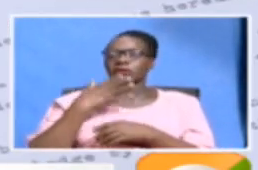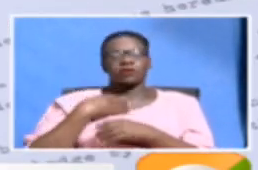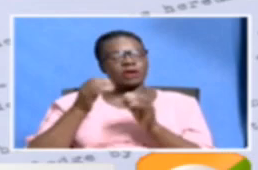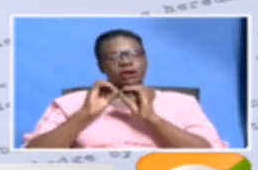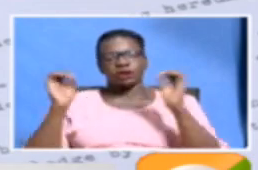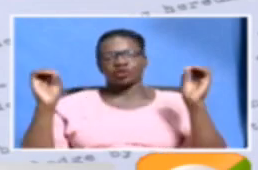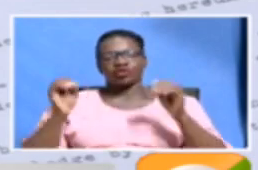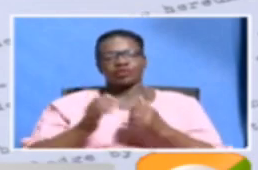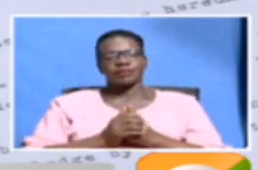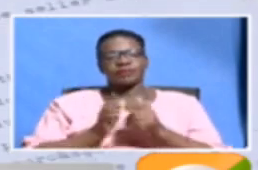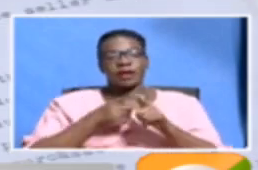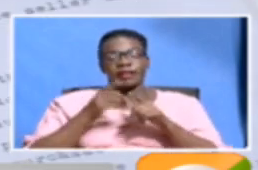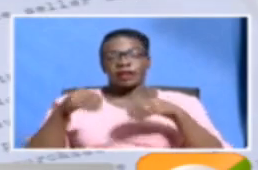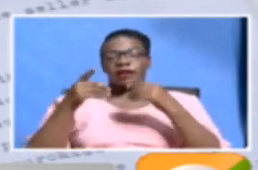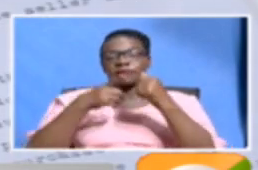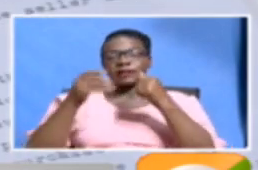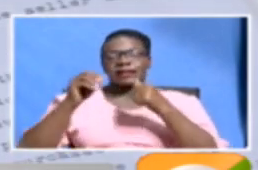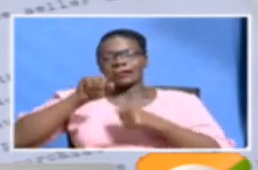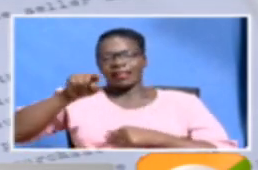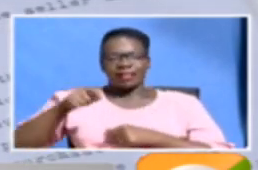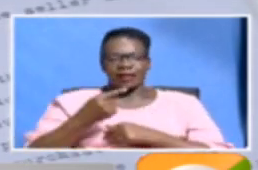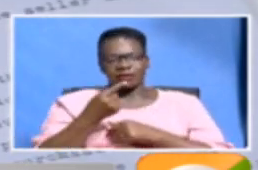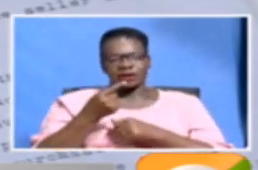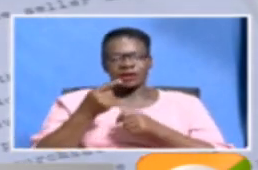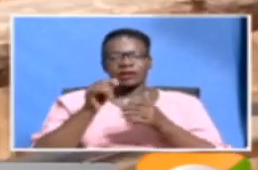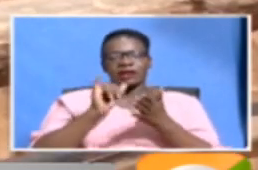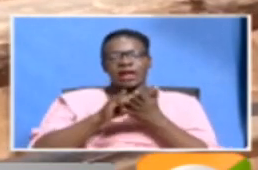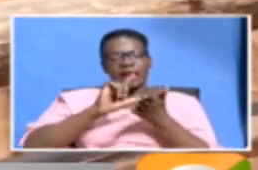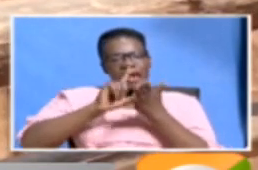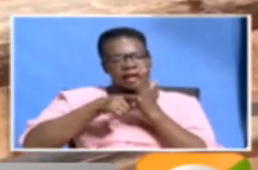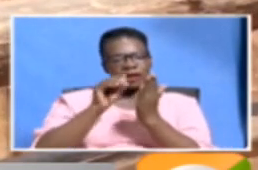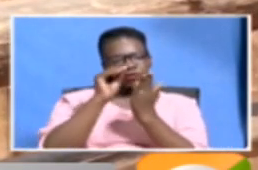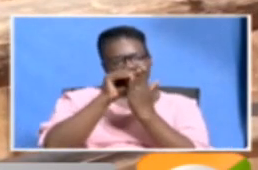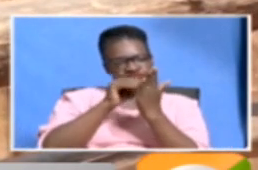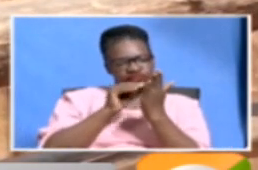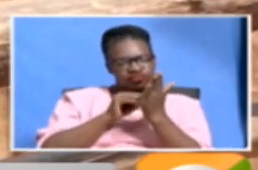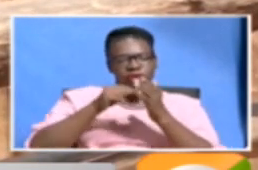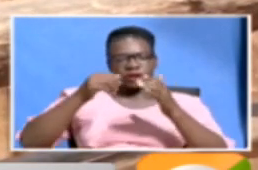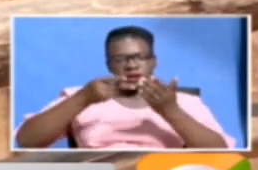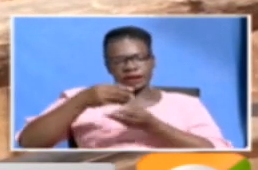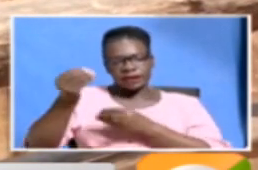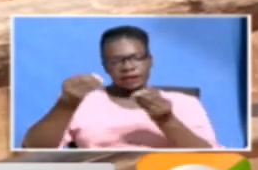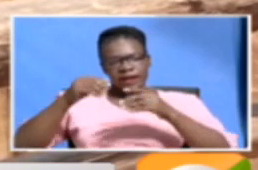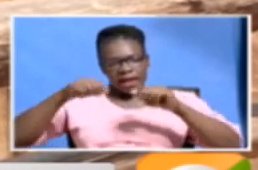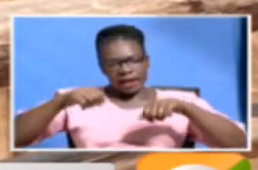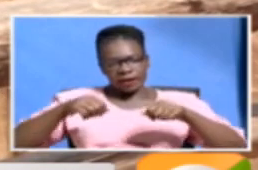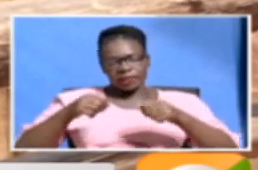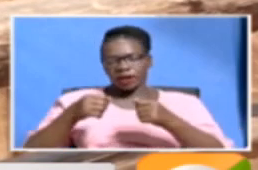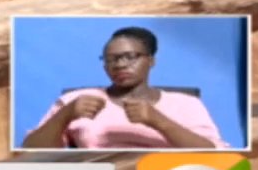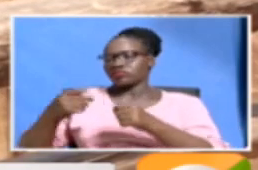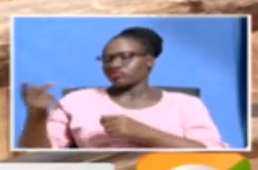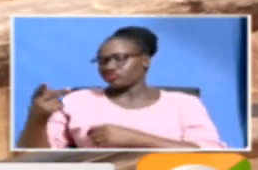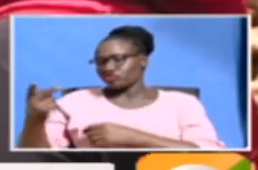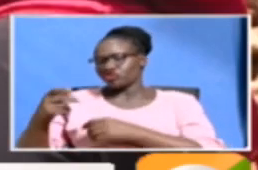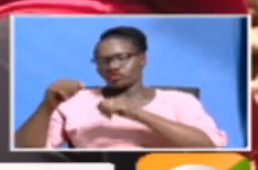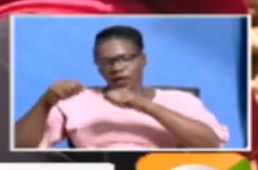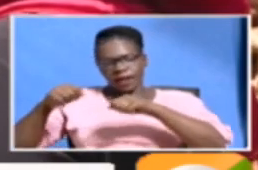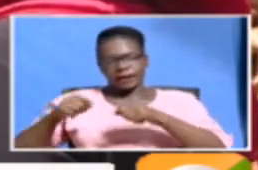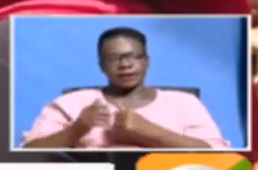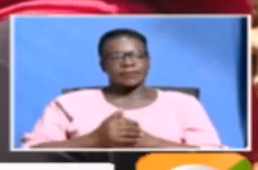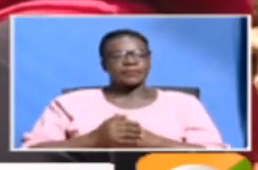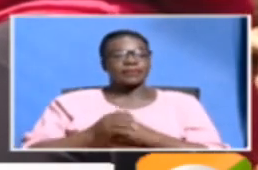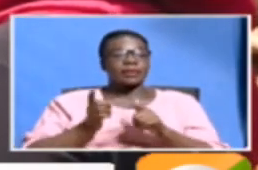She gave him 60,000 shillings that was later documented in a sale agreement. This too didn't help.